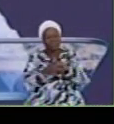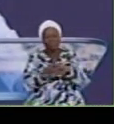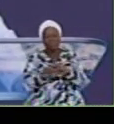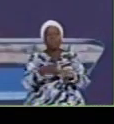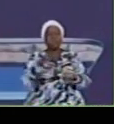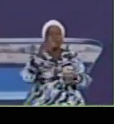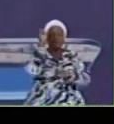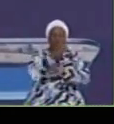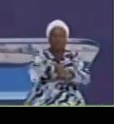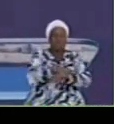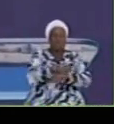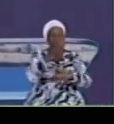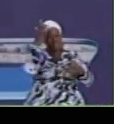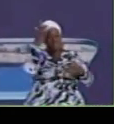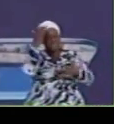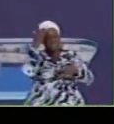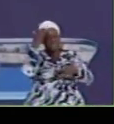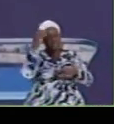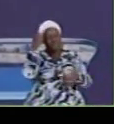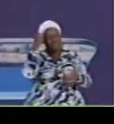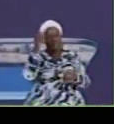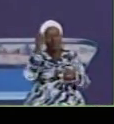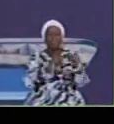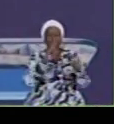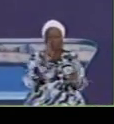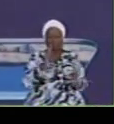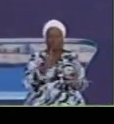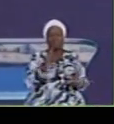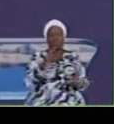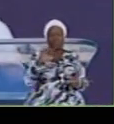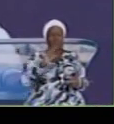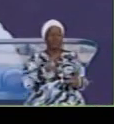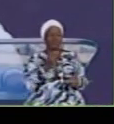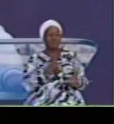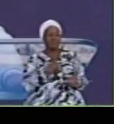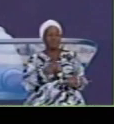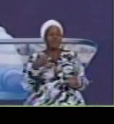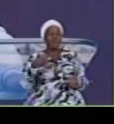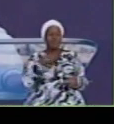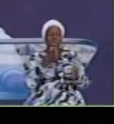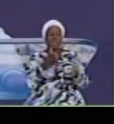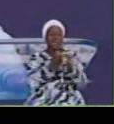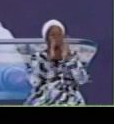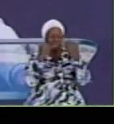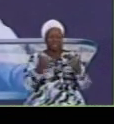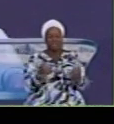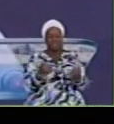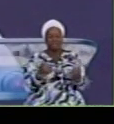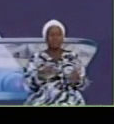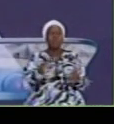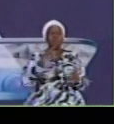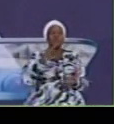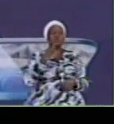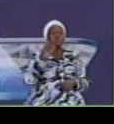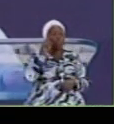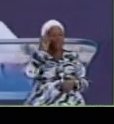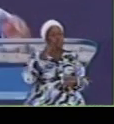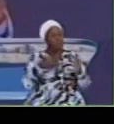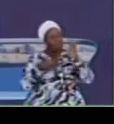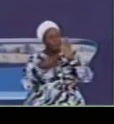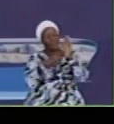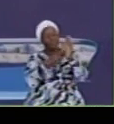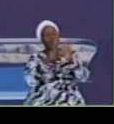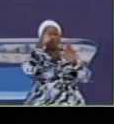Mm-hmm. Conquered disease for every one of us. We're asking now, you manifest your